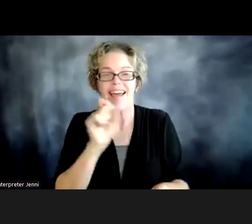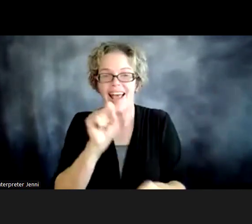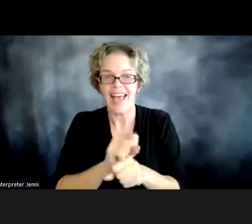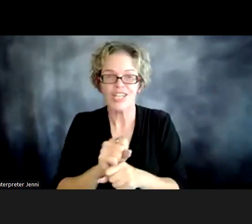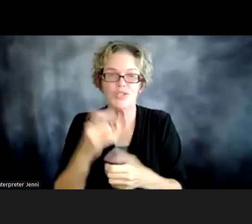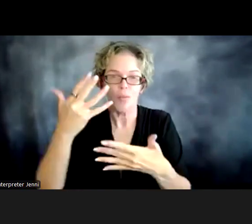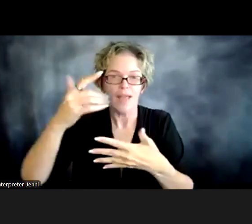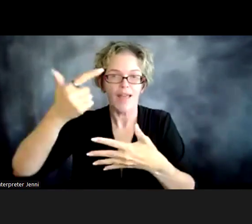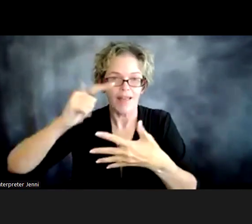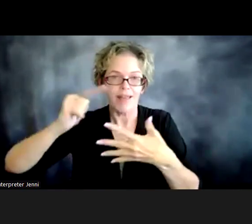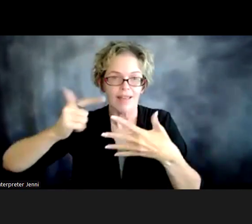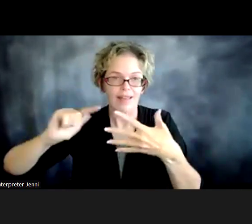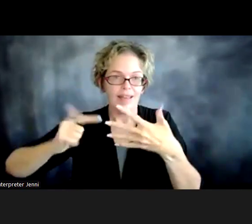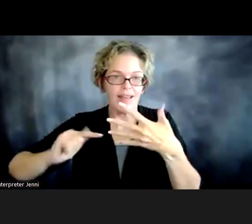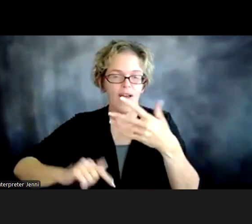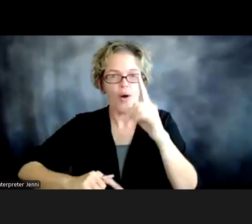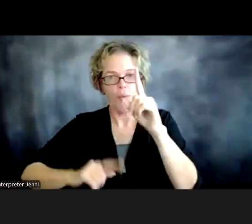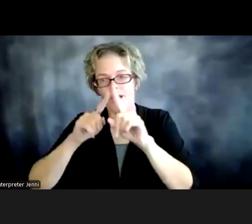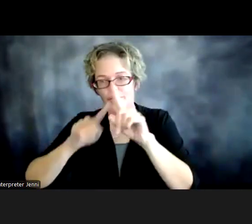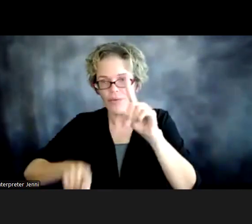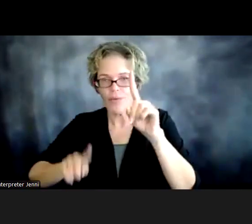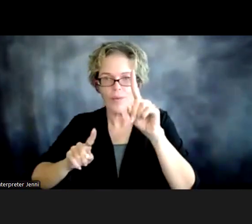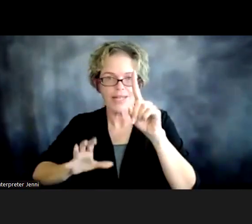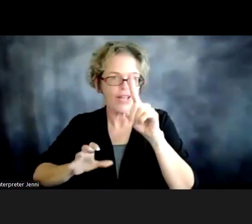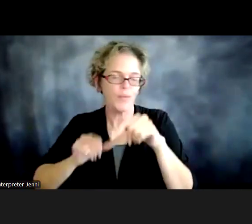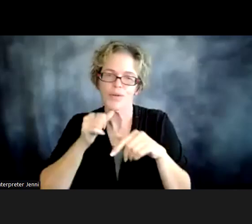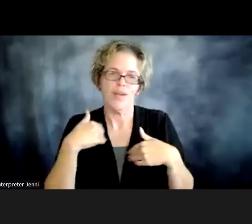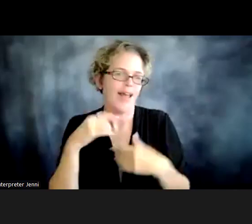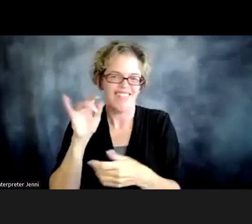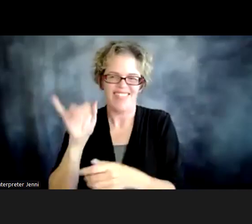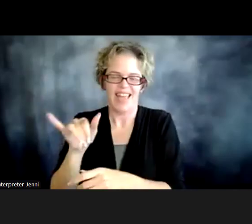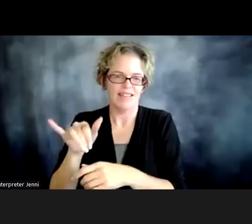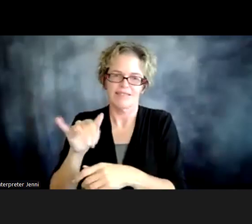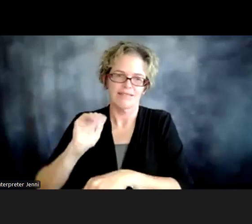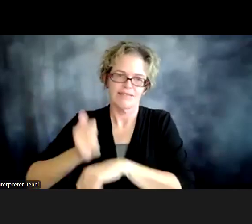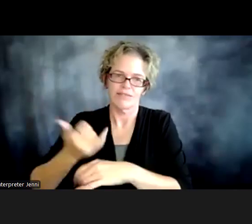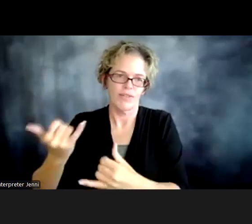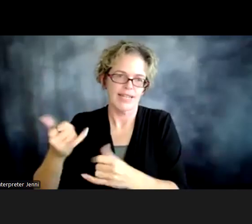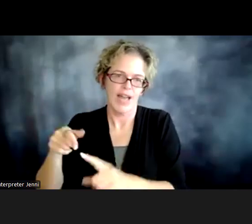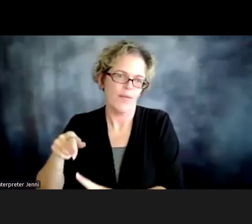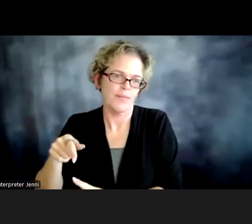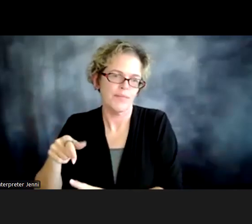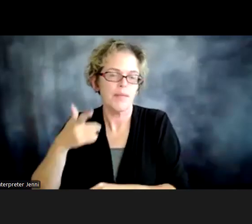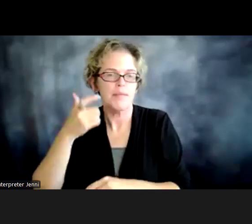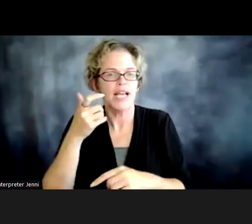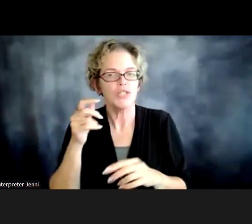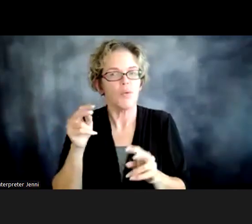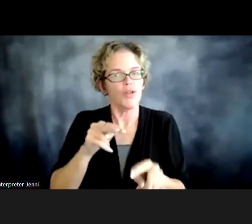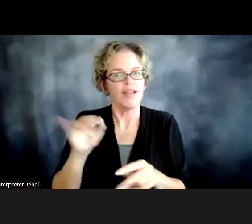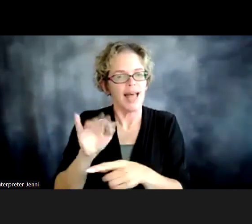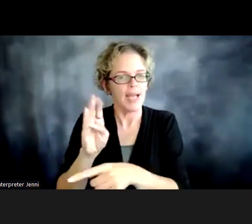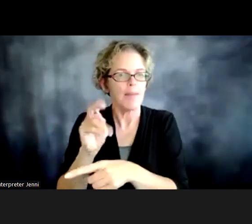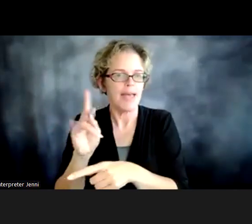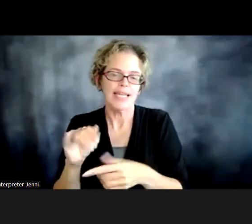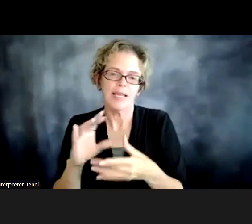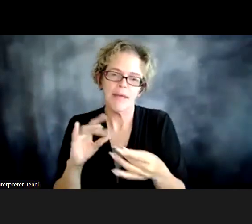like there's 1 through 100 or something on a wait list, we don't have anything at this point. As we're kind of looking, as Becky mentioned